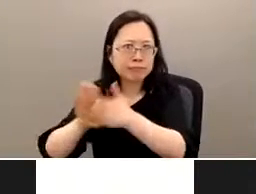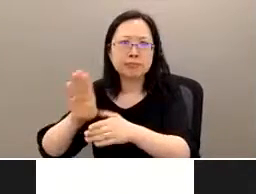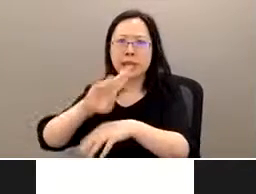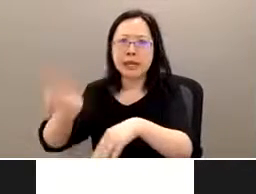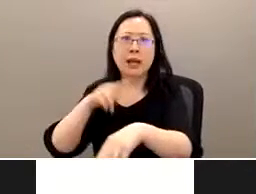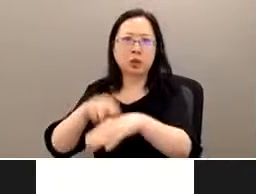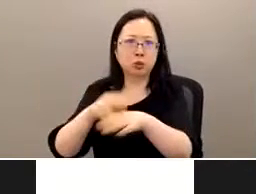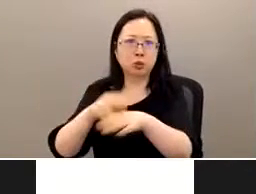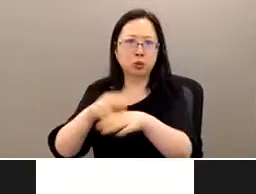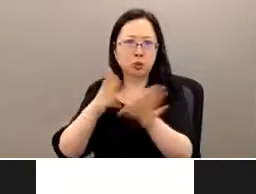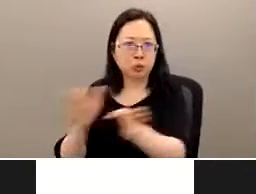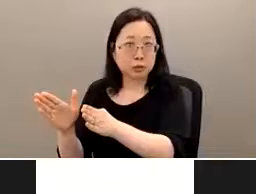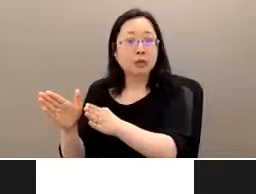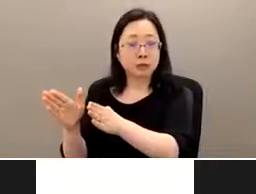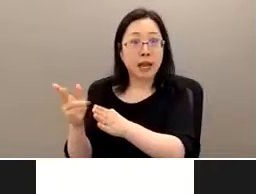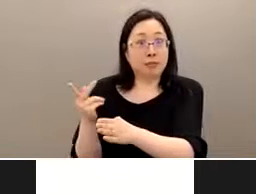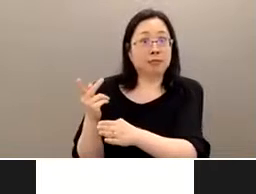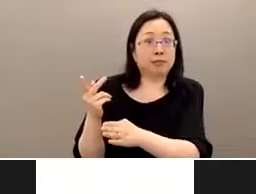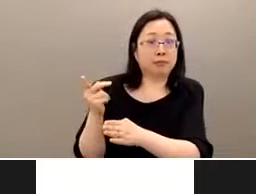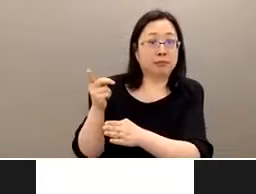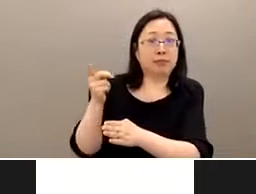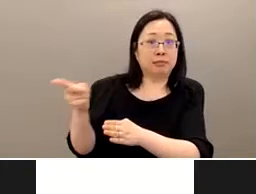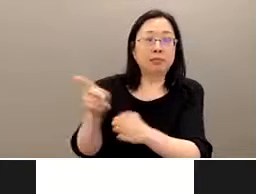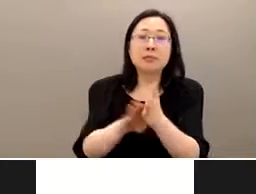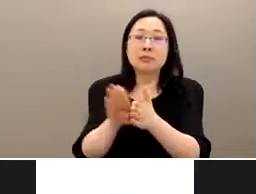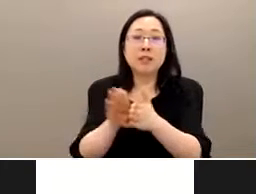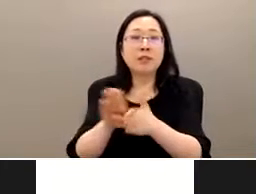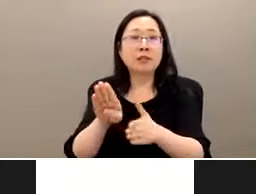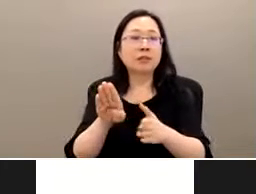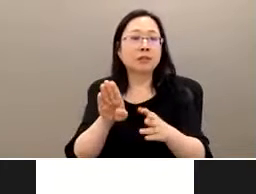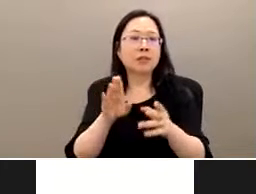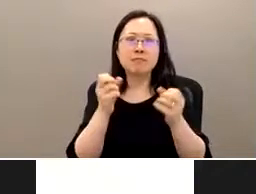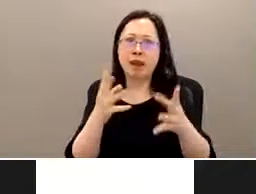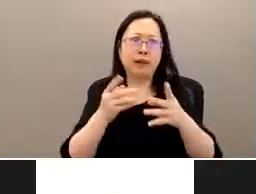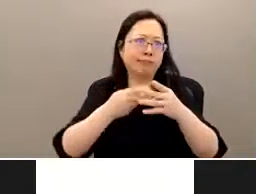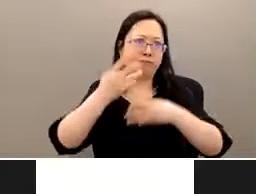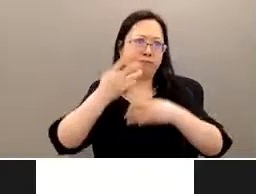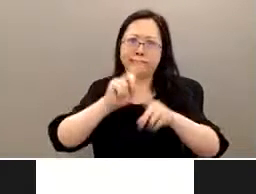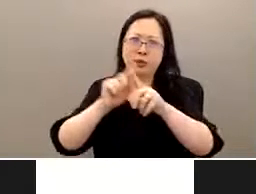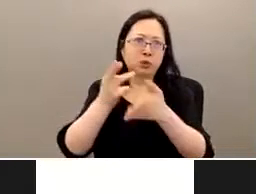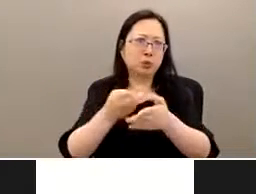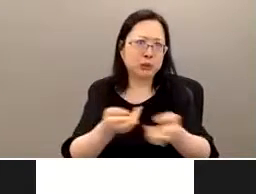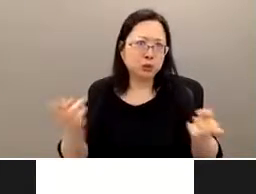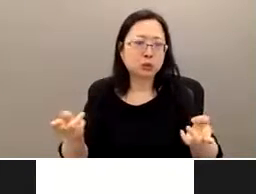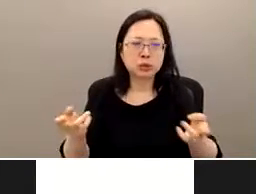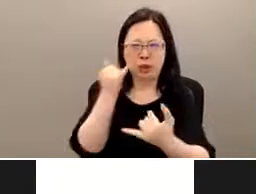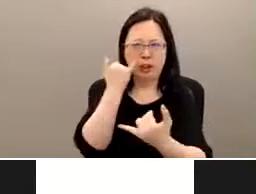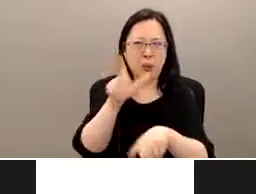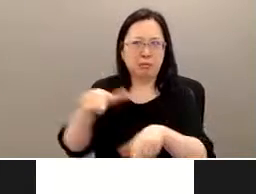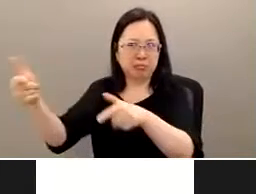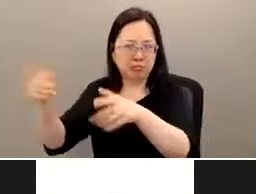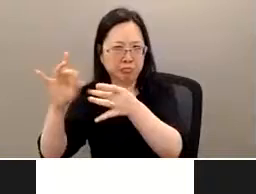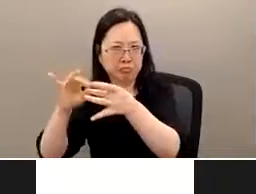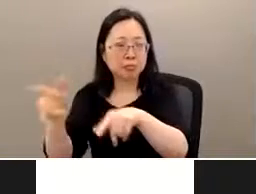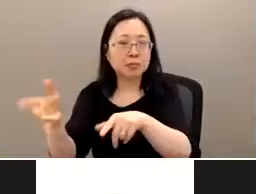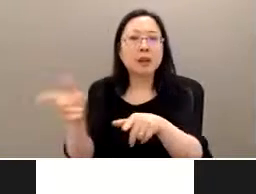have developed a number of resources, and they're launching soon. I'll let Benedict speak to that, a